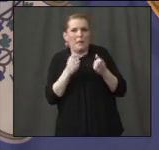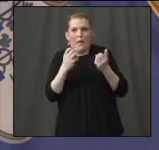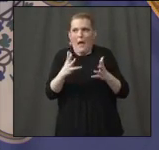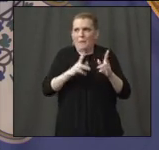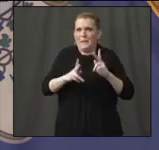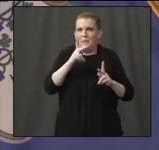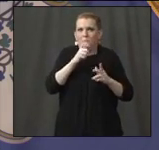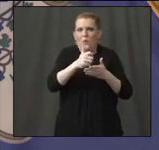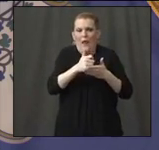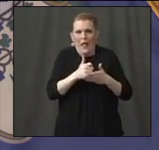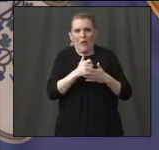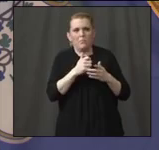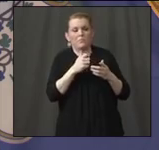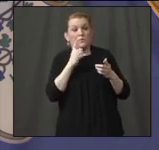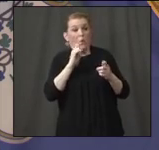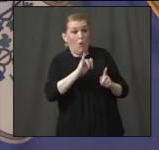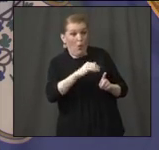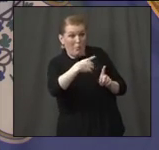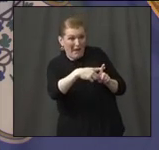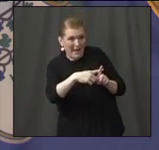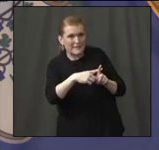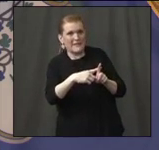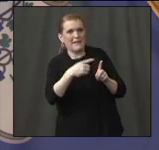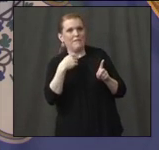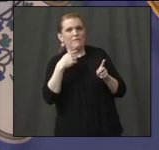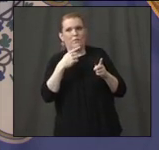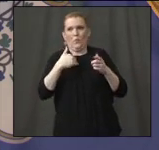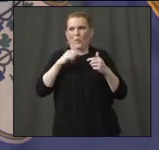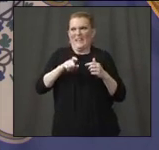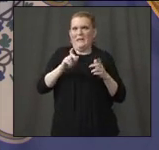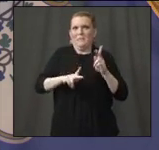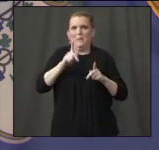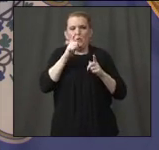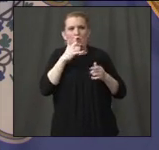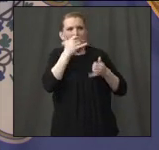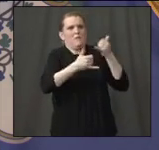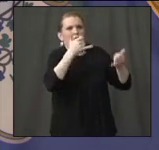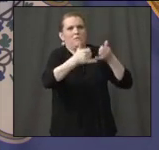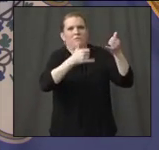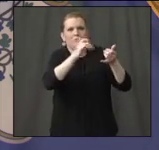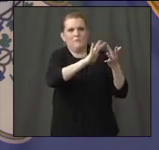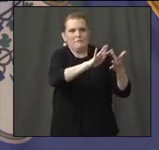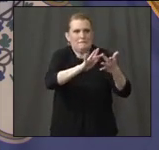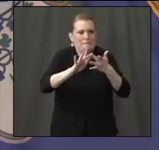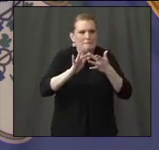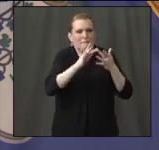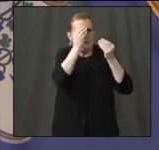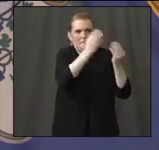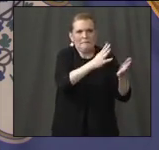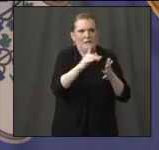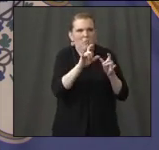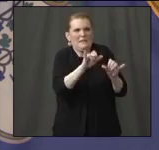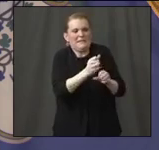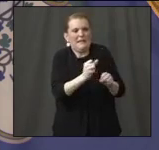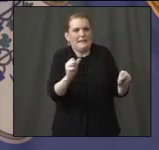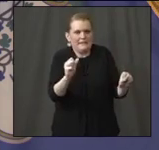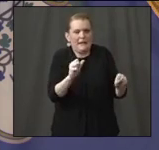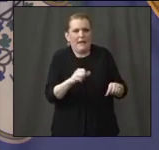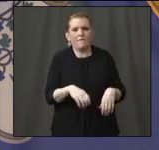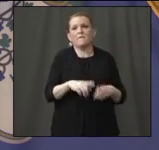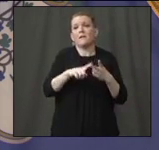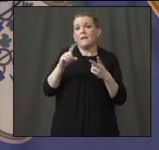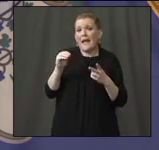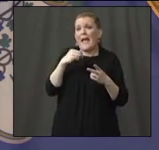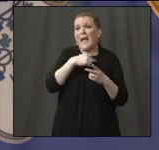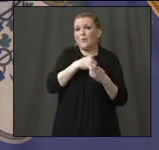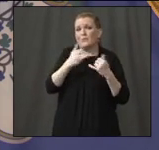social platform. We can do some of that electronically as well, especially as we get out to scale. So it's really important that we get that right.